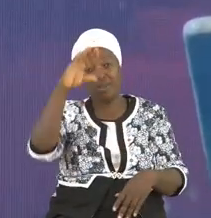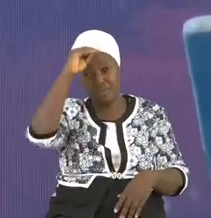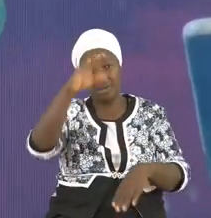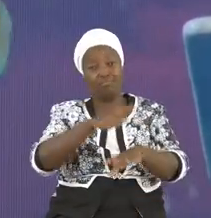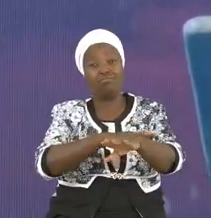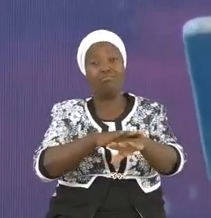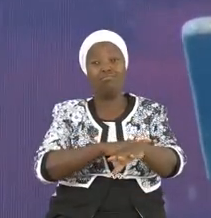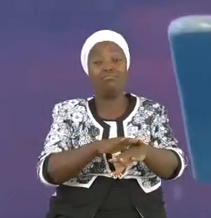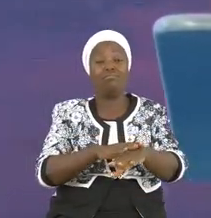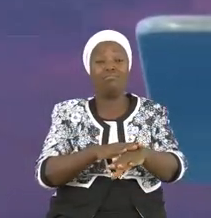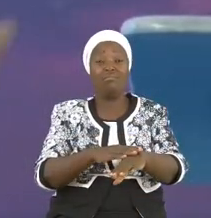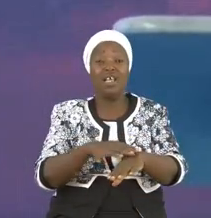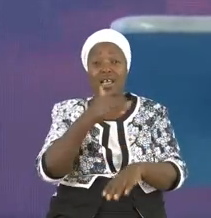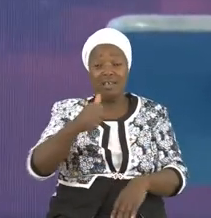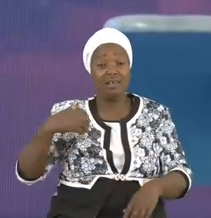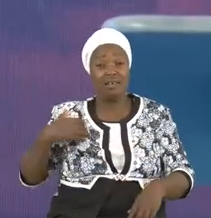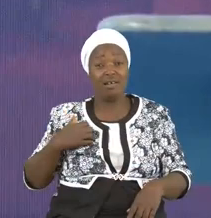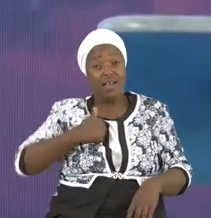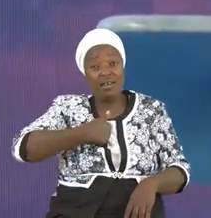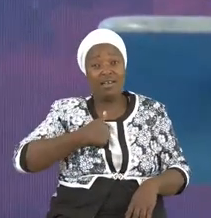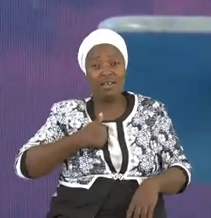Canadian. He was